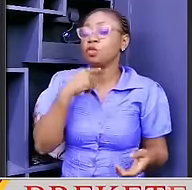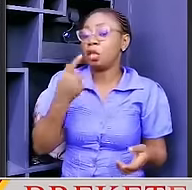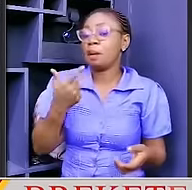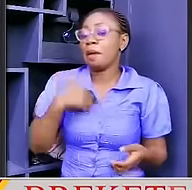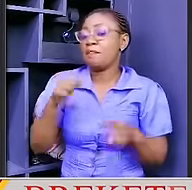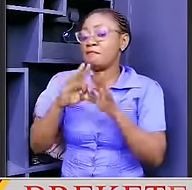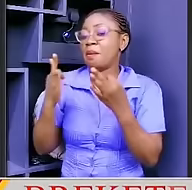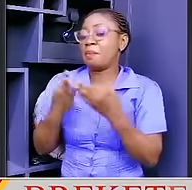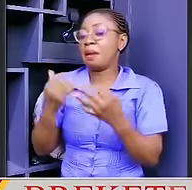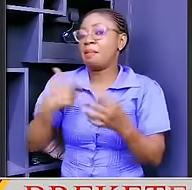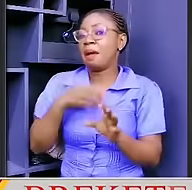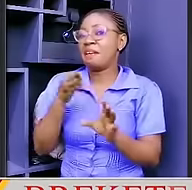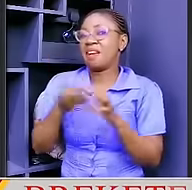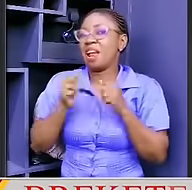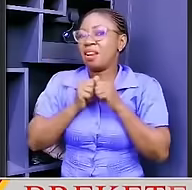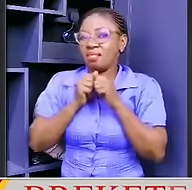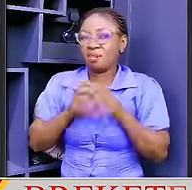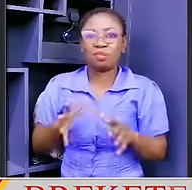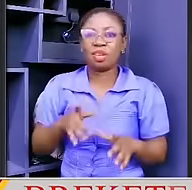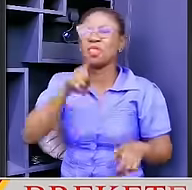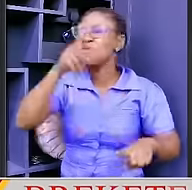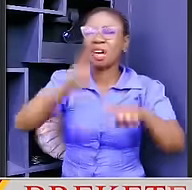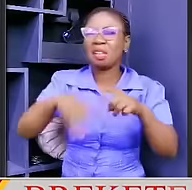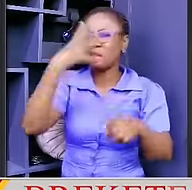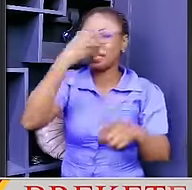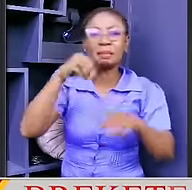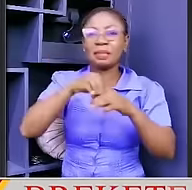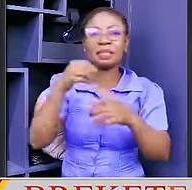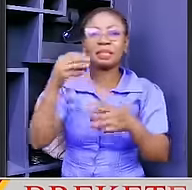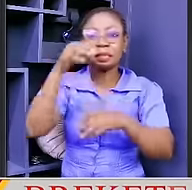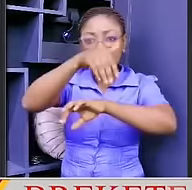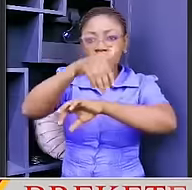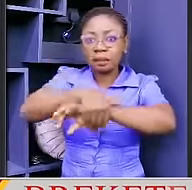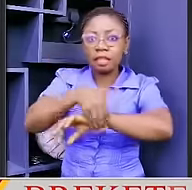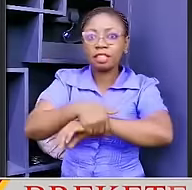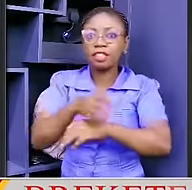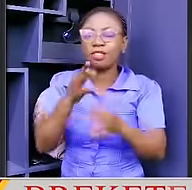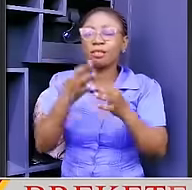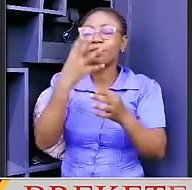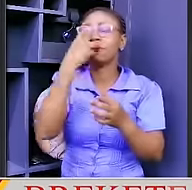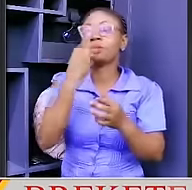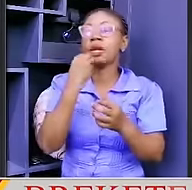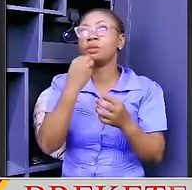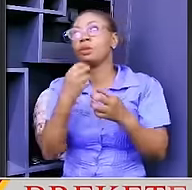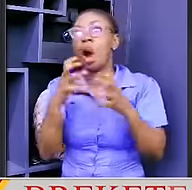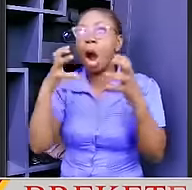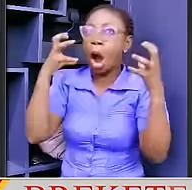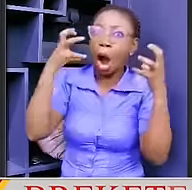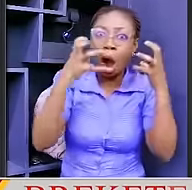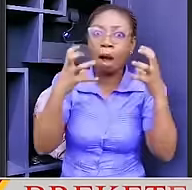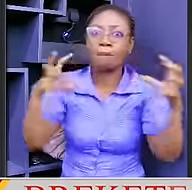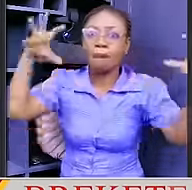don't lose. You know, go if you sleep for night. As soon as you close your eye, you go just see me.